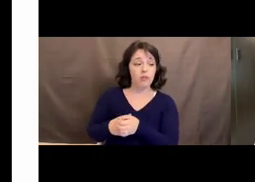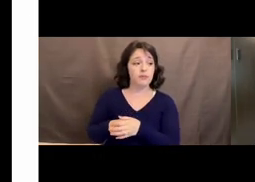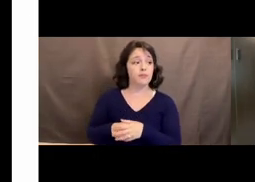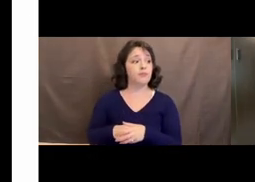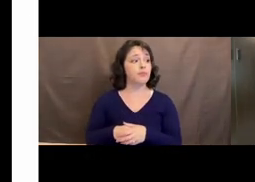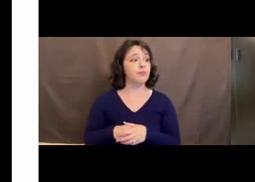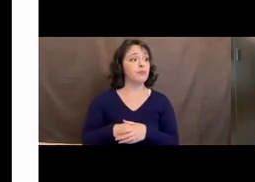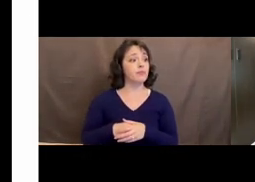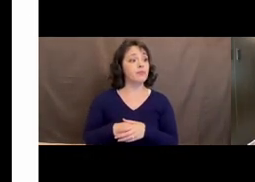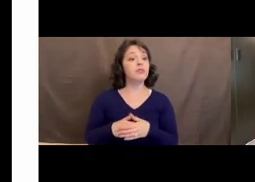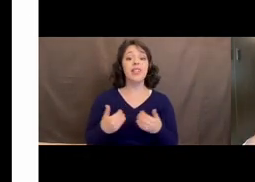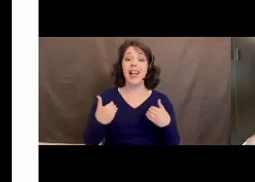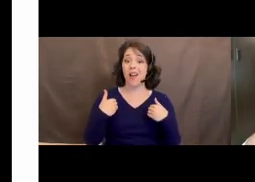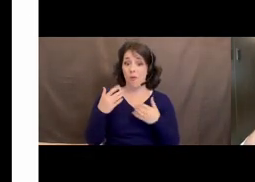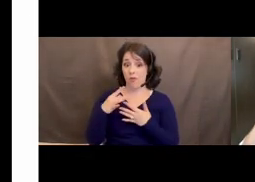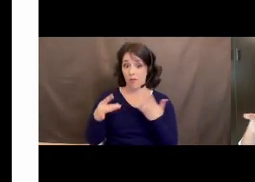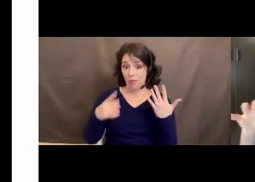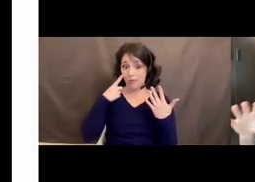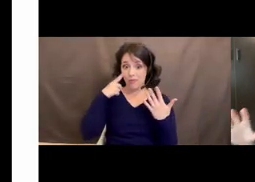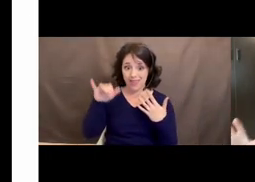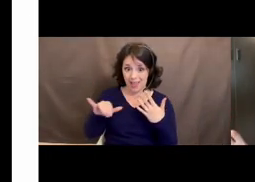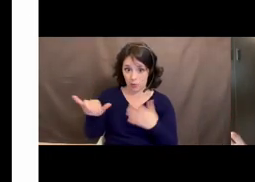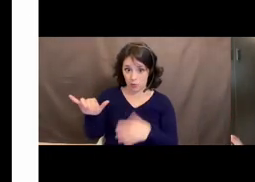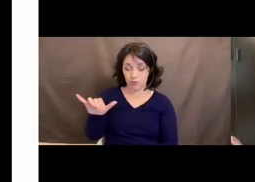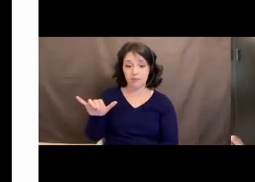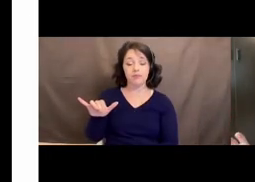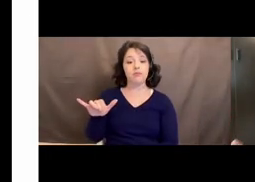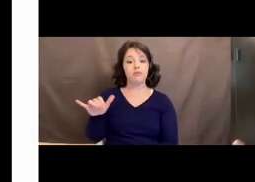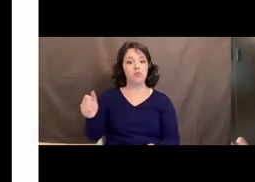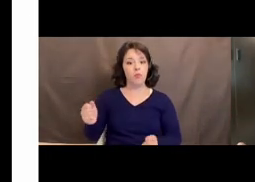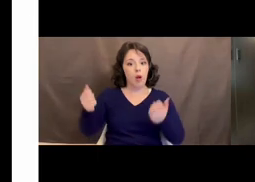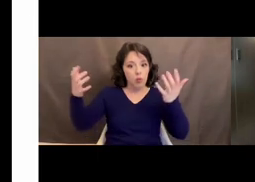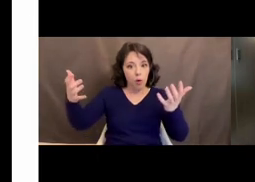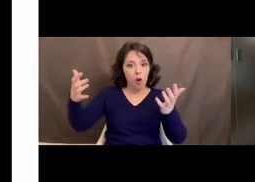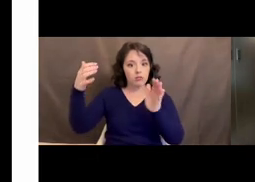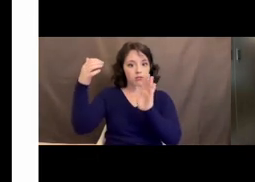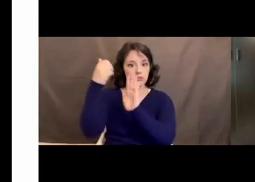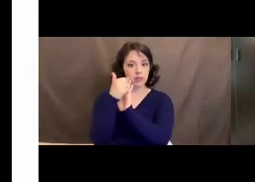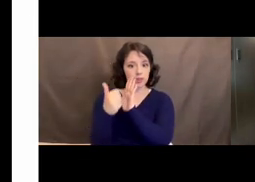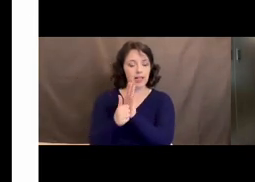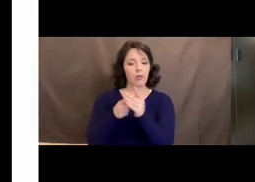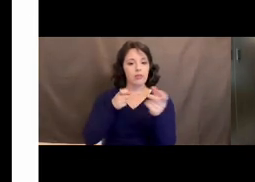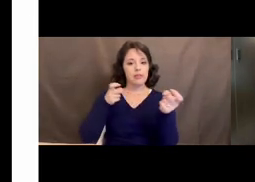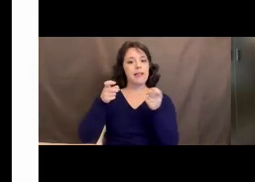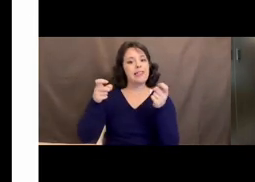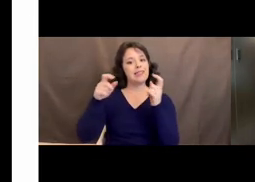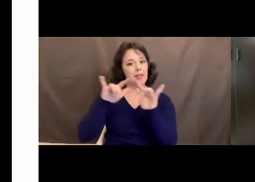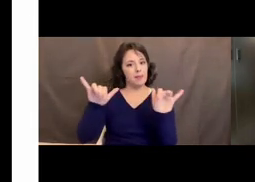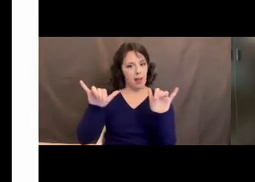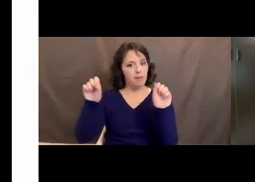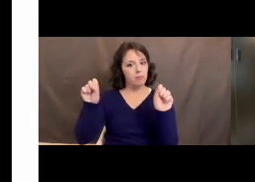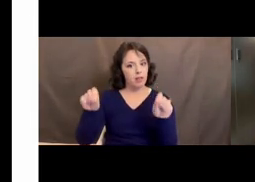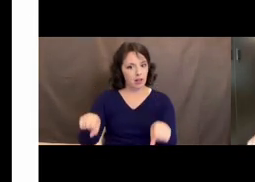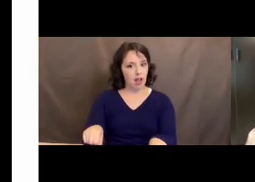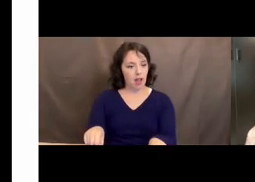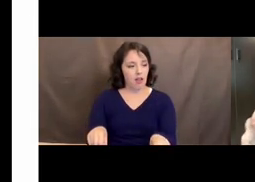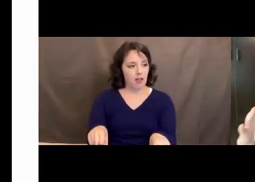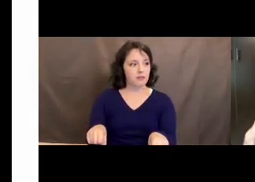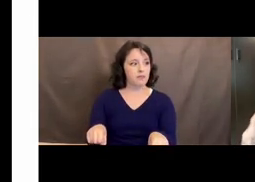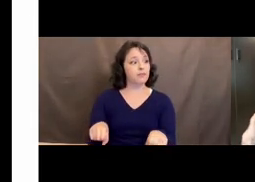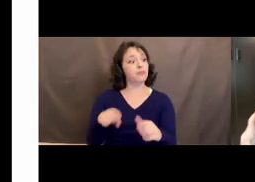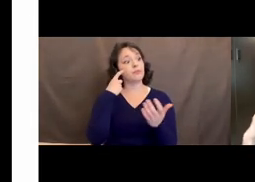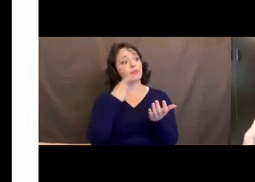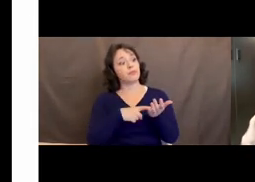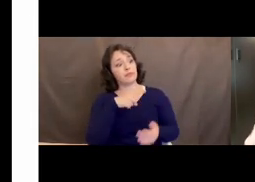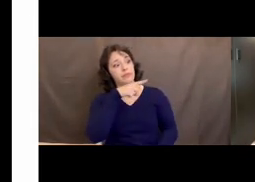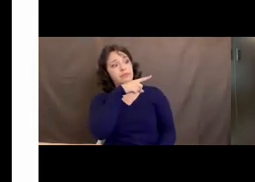our online system your ability to manage bulk types of account management. So as you see here, instead of